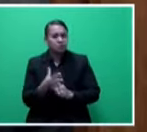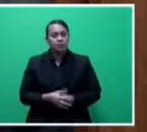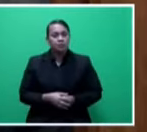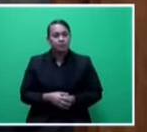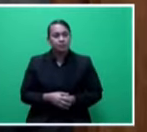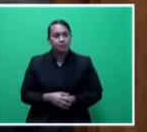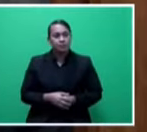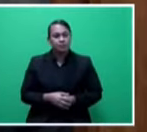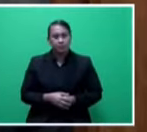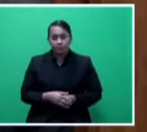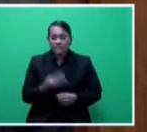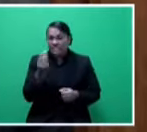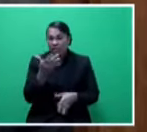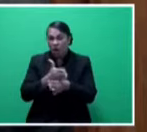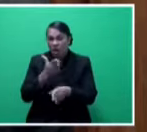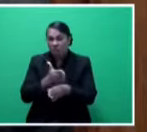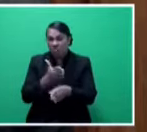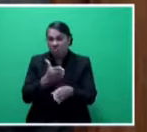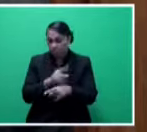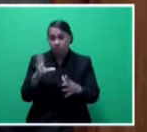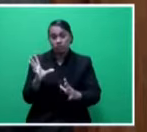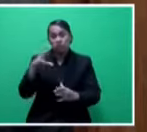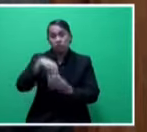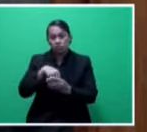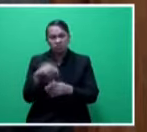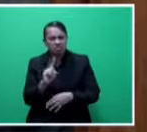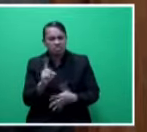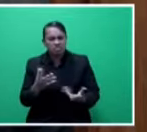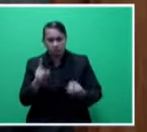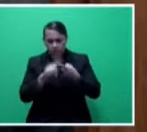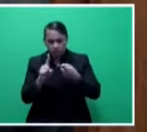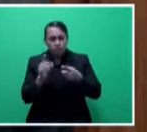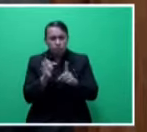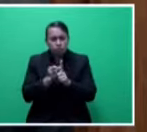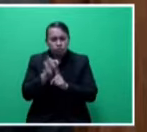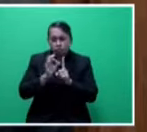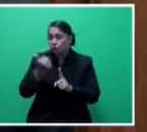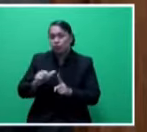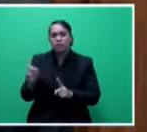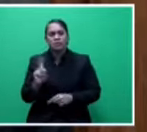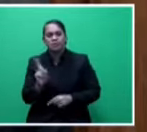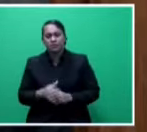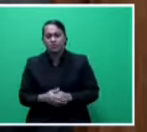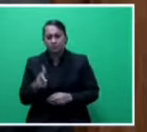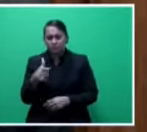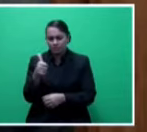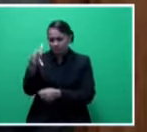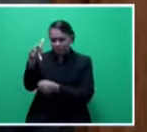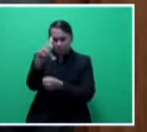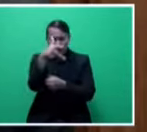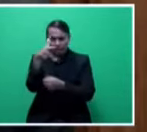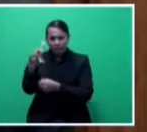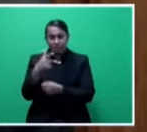Some of these innovative works have included the upgrading and the use of the radars over the past few years. The Fiji Meteorological